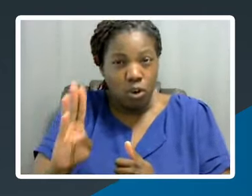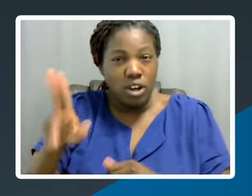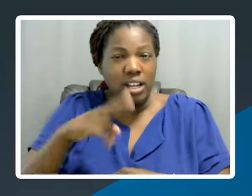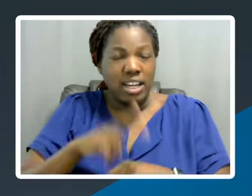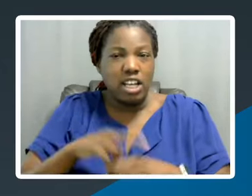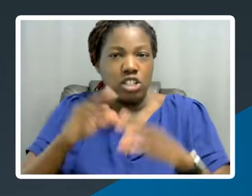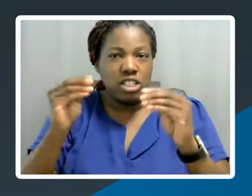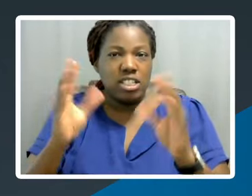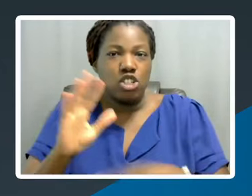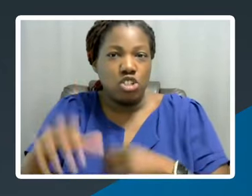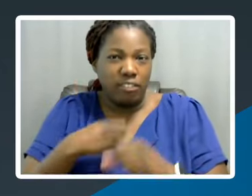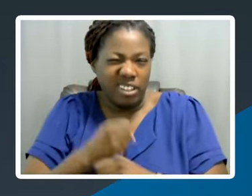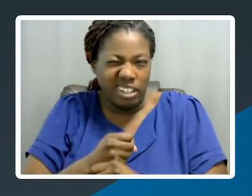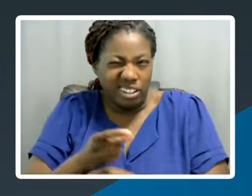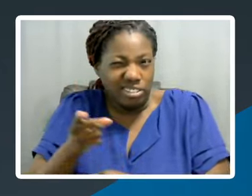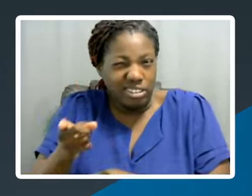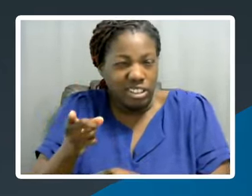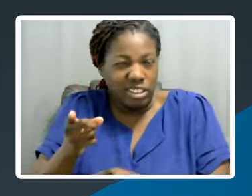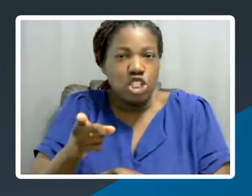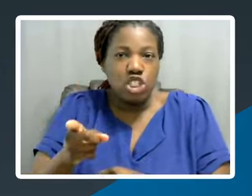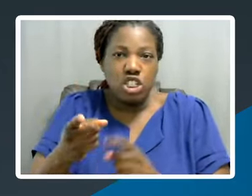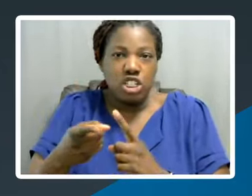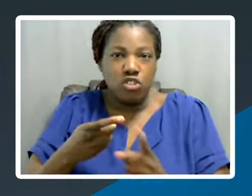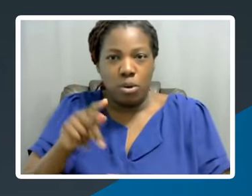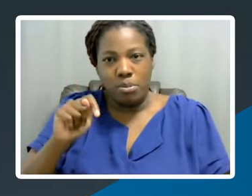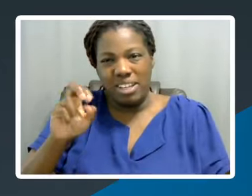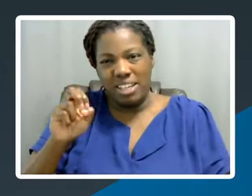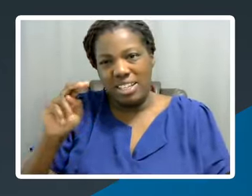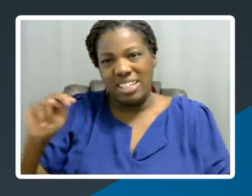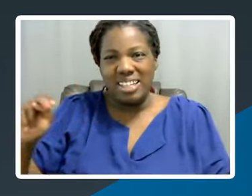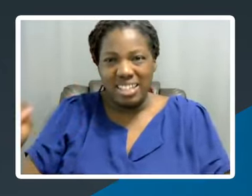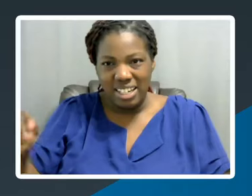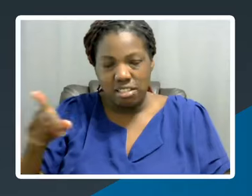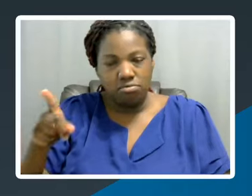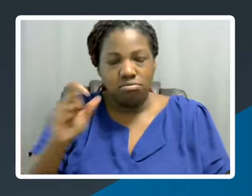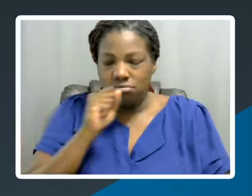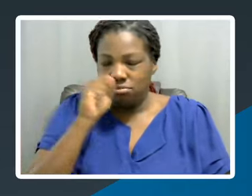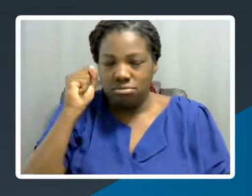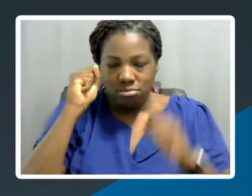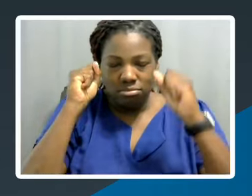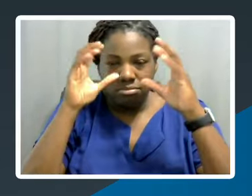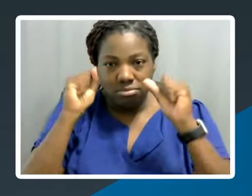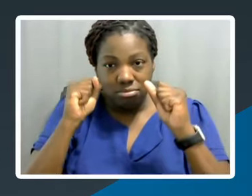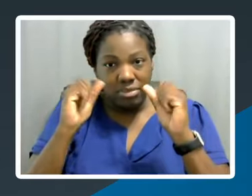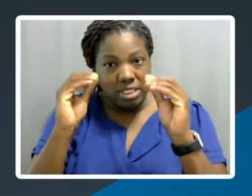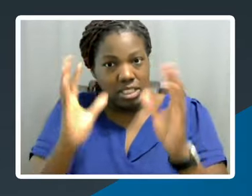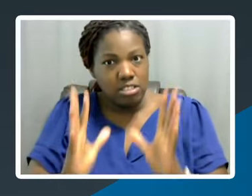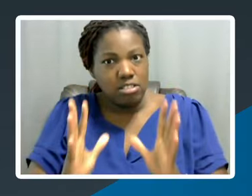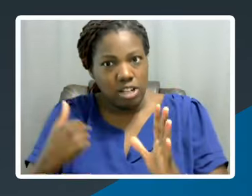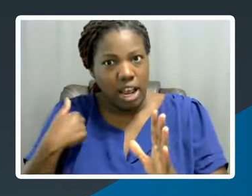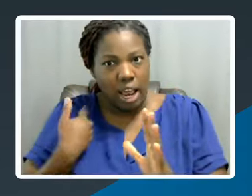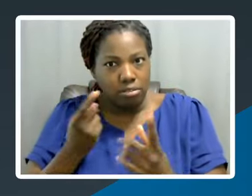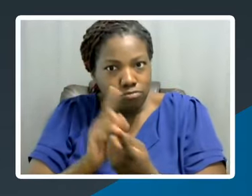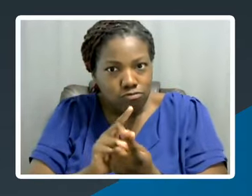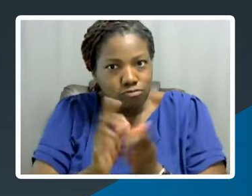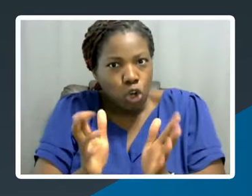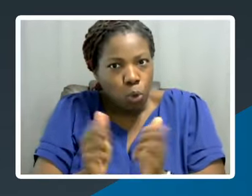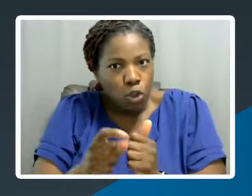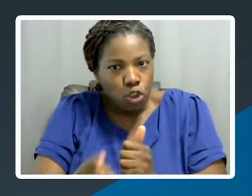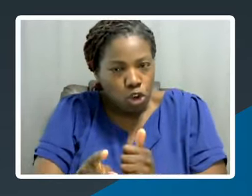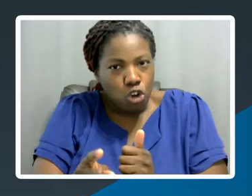of the Year, and she is from Tennessee. She is an amazing educator. I had a chance to talk with her earlier in some